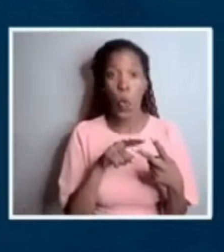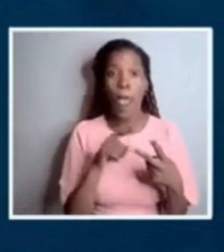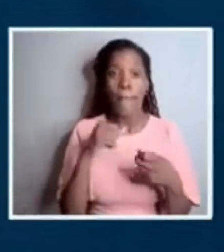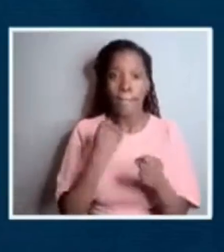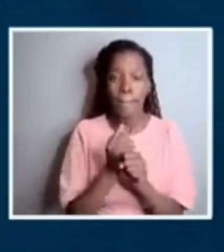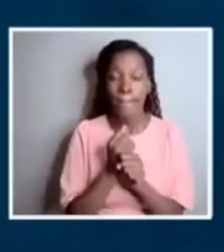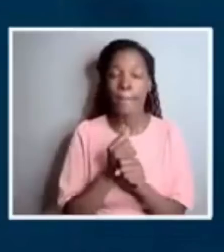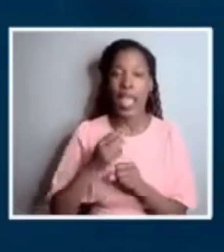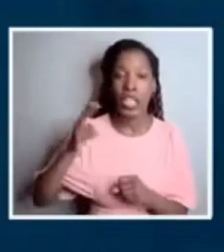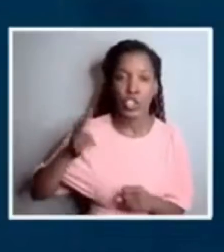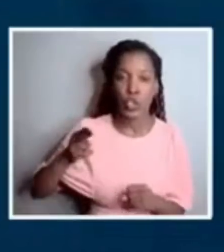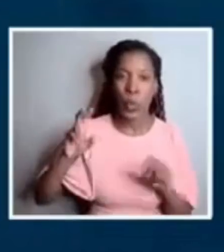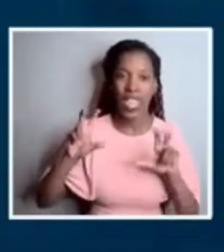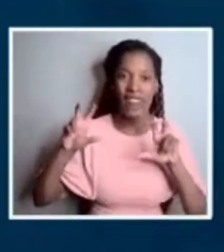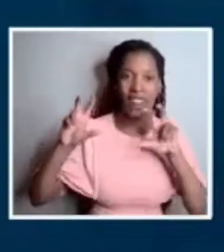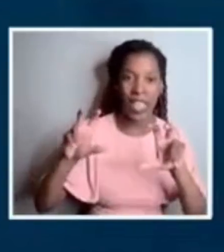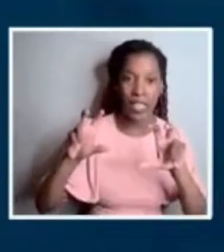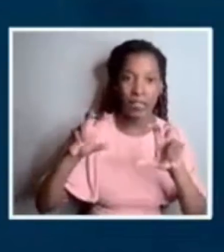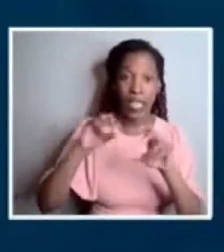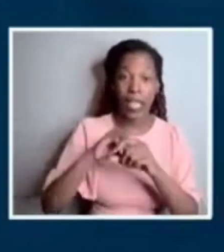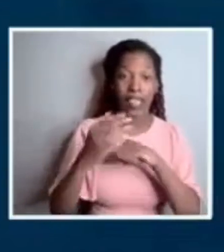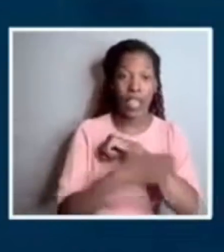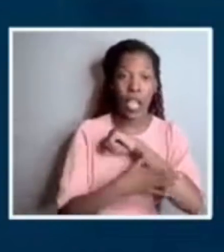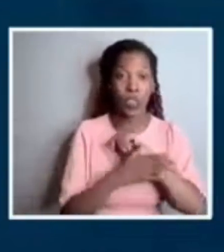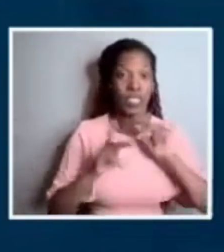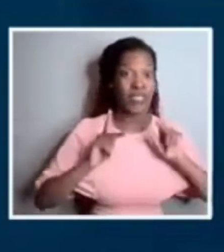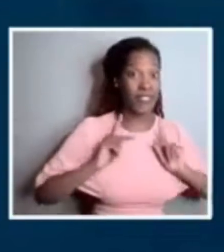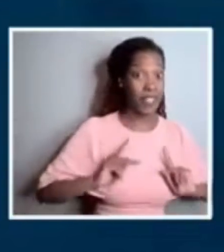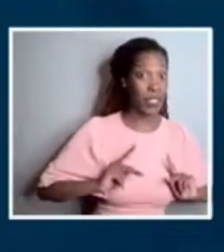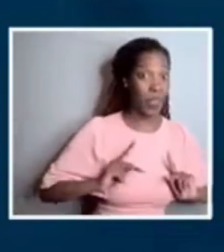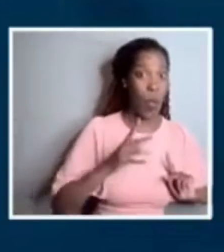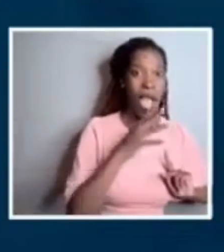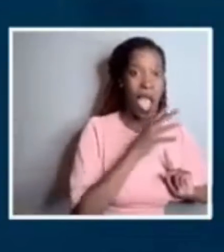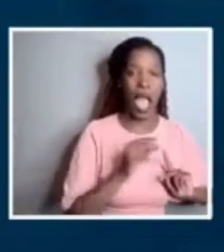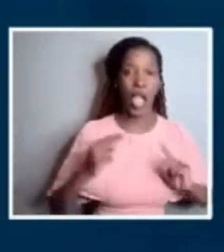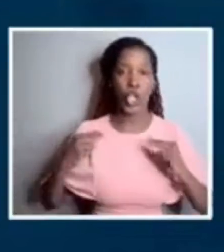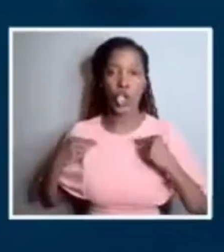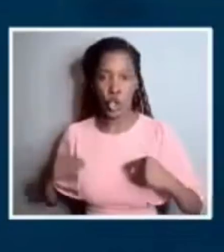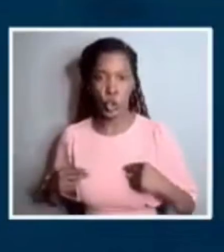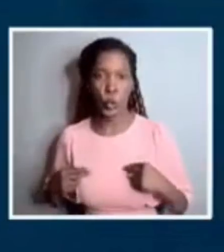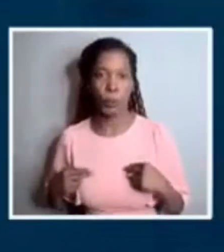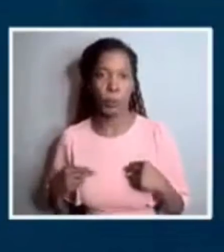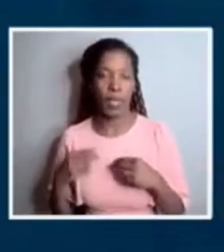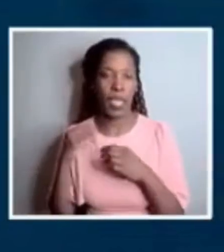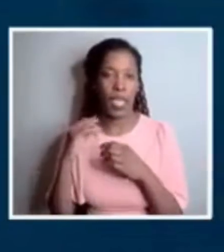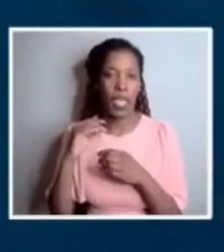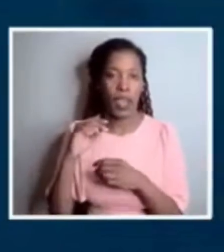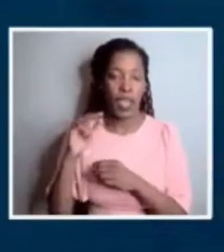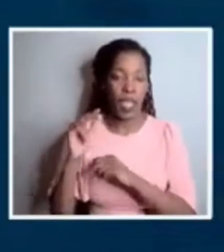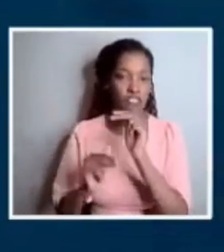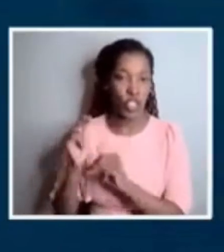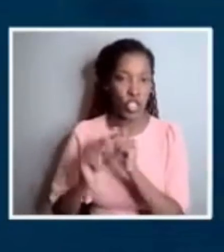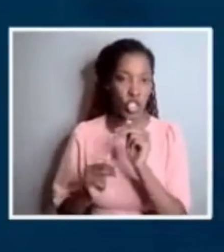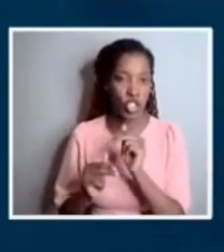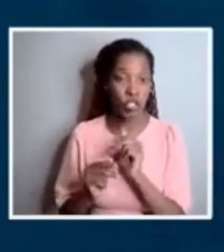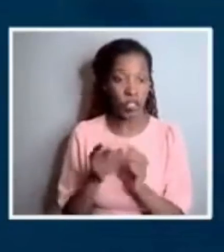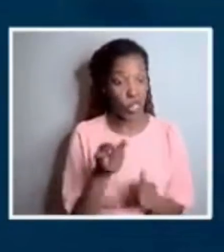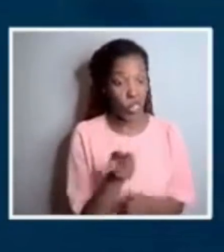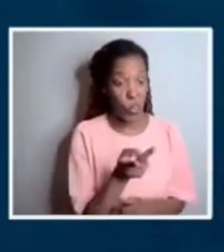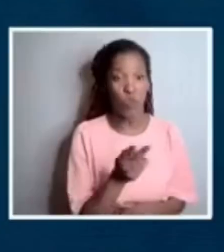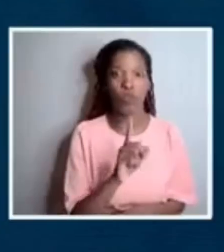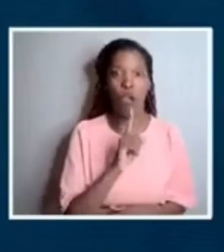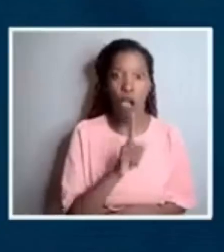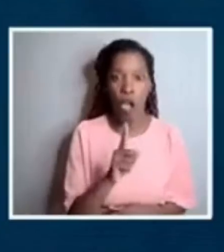physical and human infrastructure. They are Joe Biden's Build Back Better agenda. And we